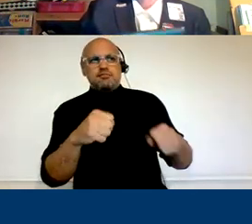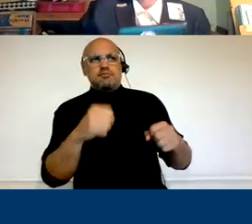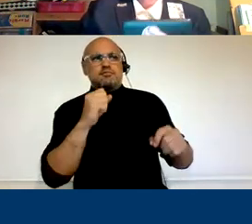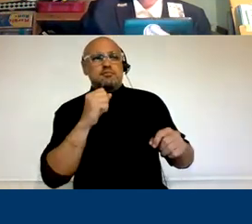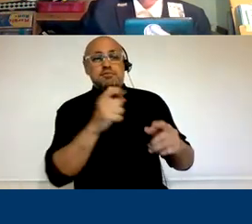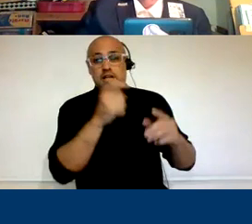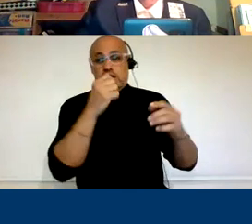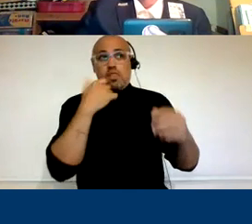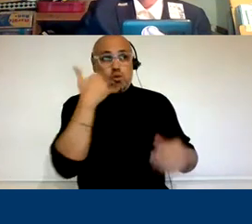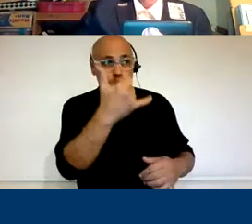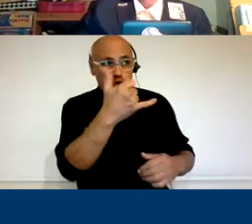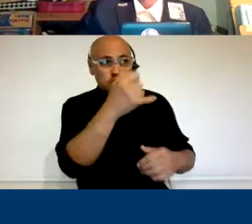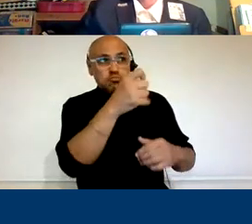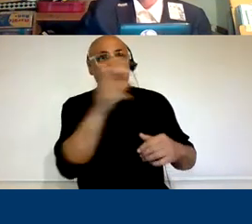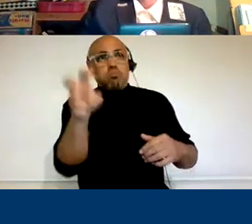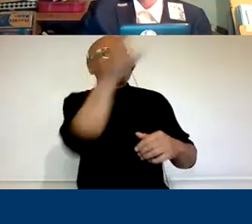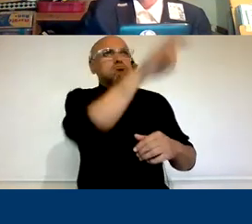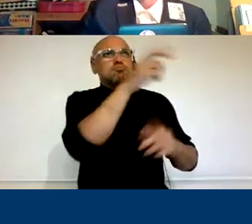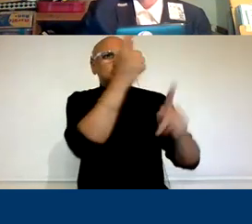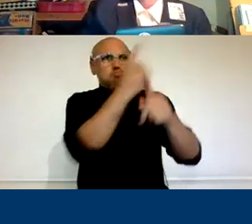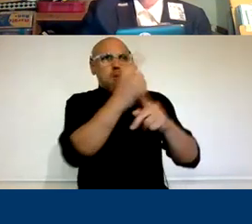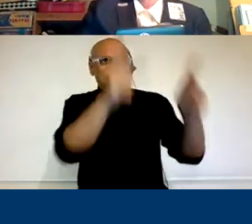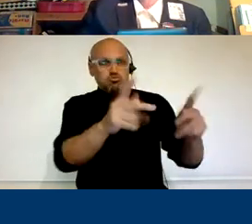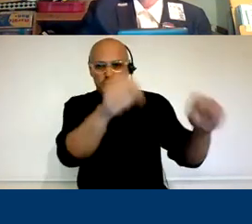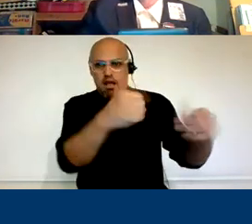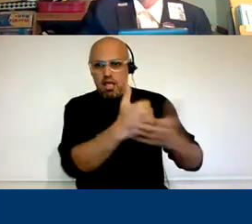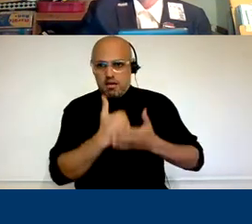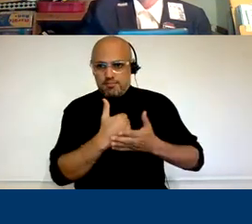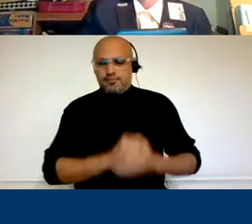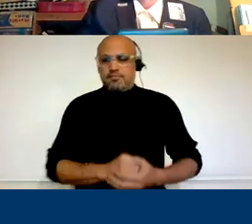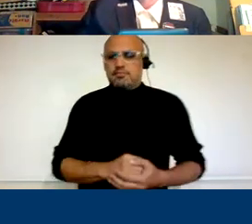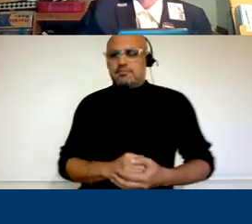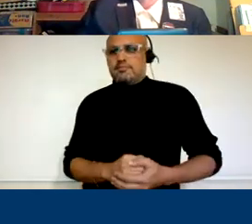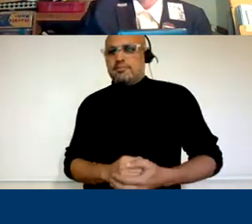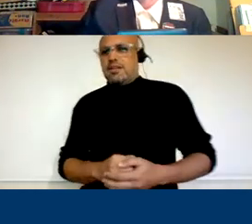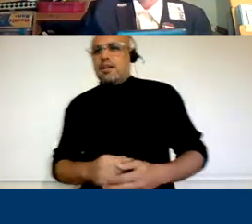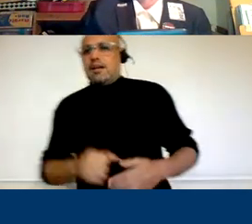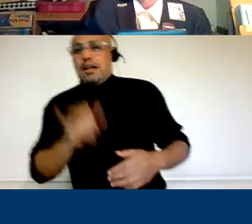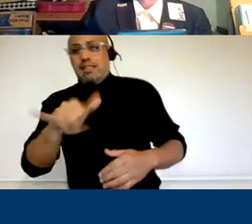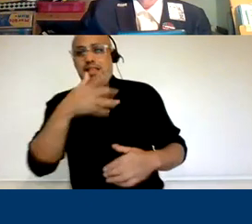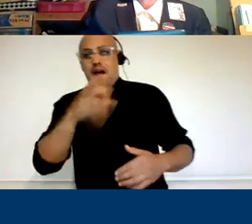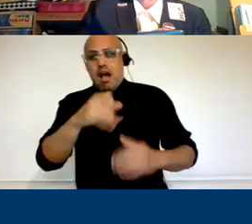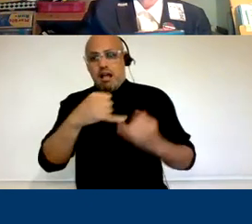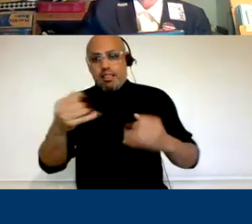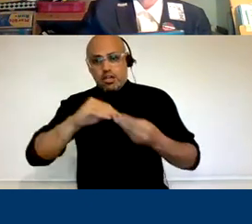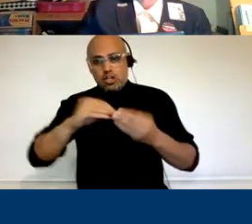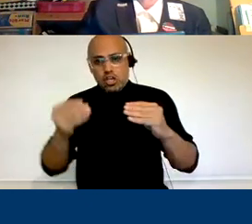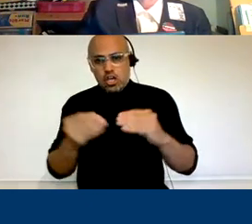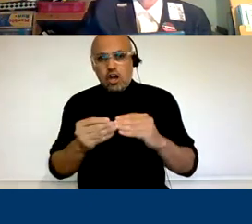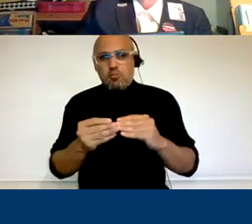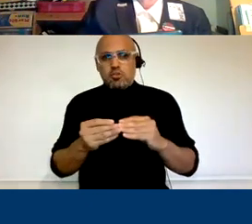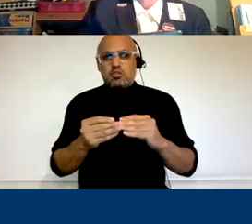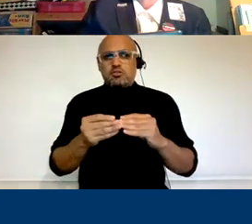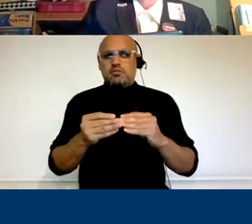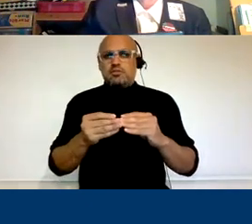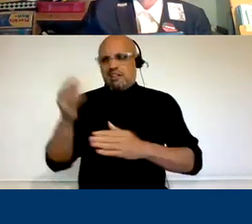to the proper support. I probably forget to add that hotline number over here, but I repeat here, and at the end